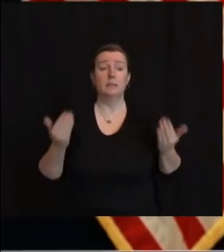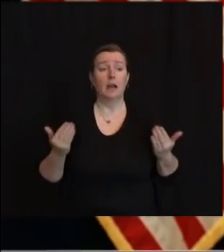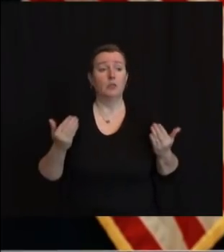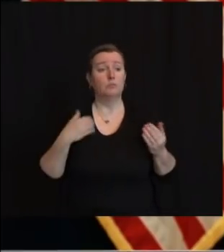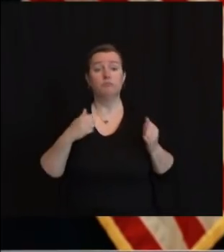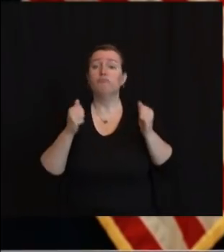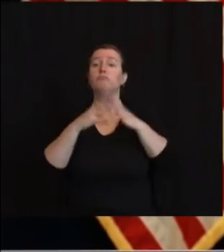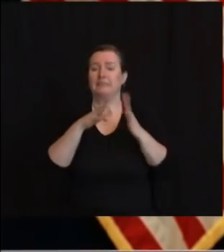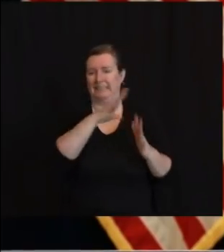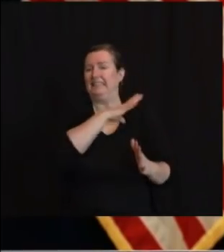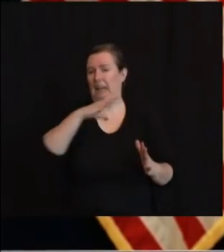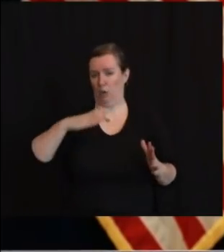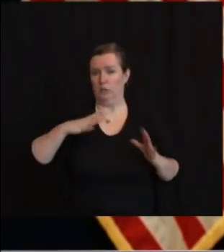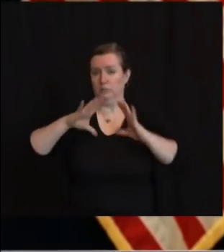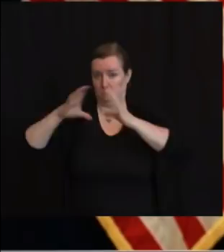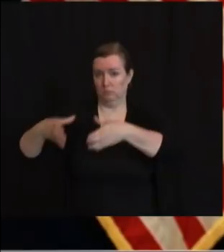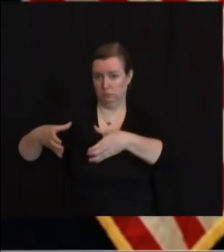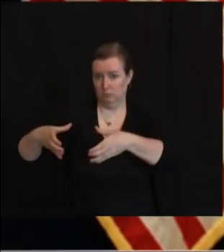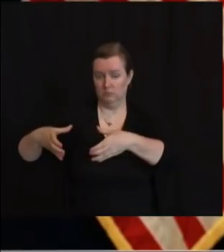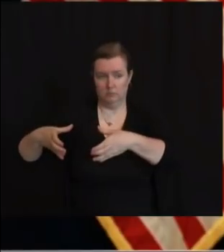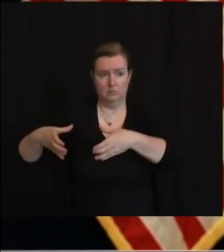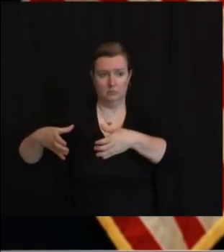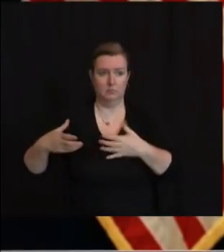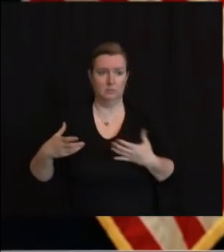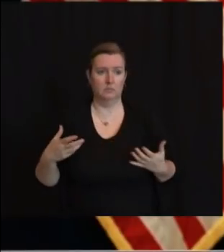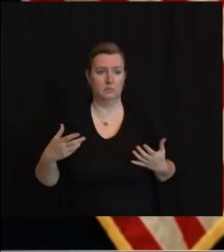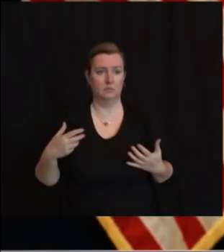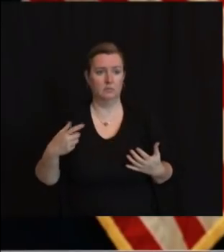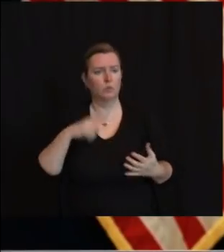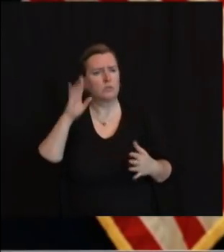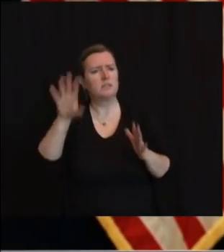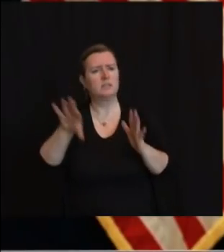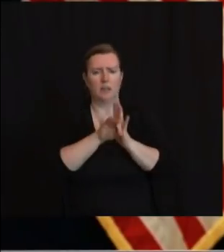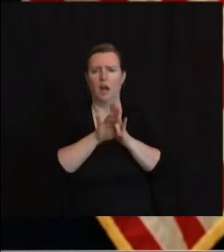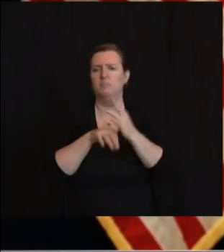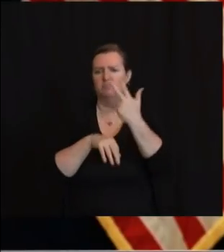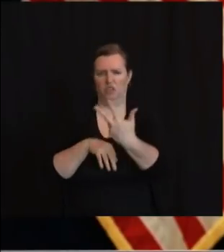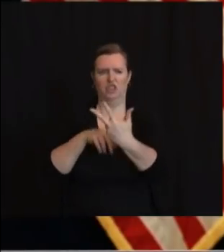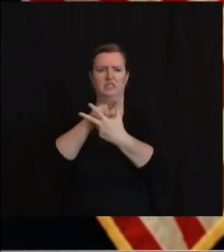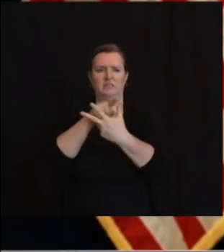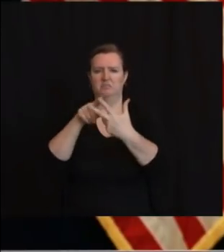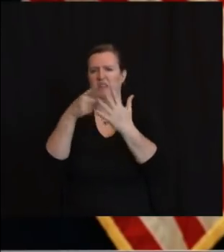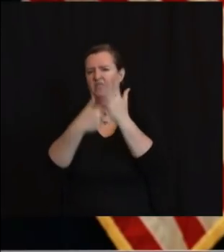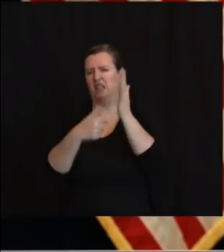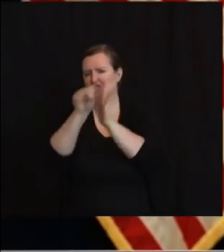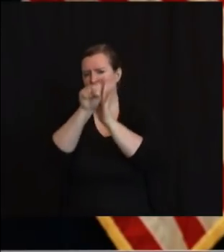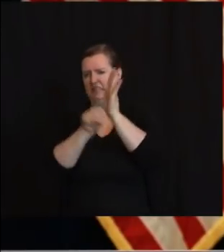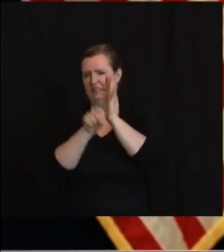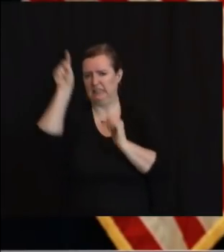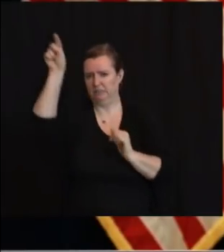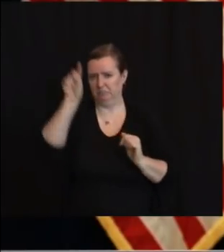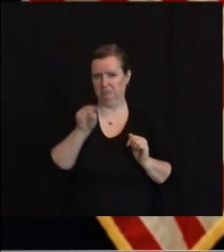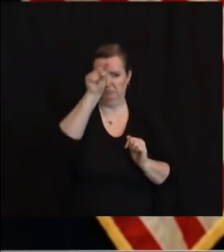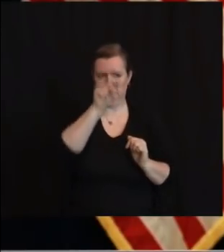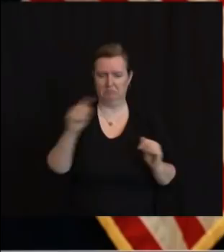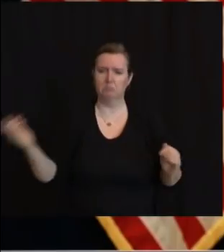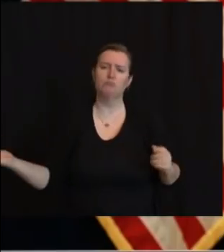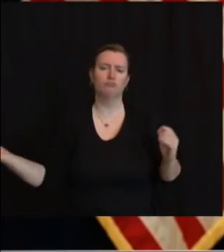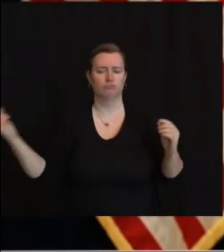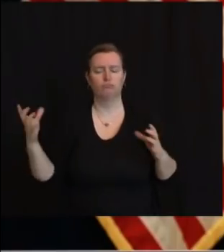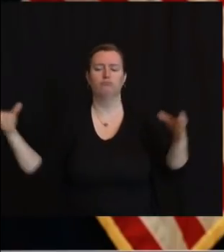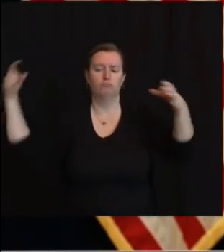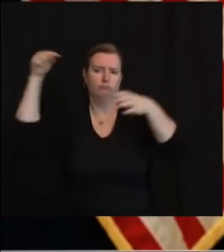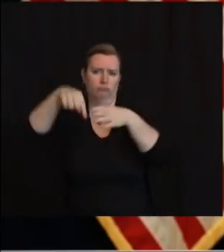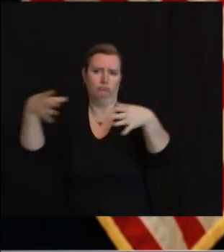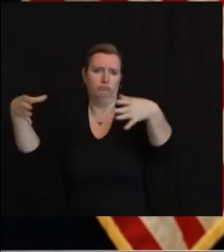each going to put forward 3 persons to represent our state. That is not in lieu of, that is not instead of, it never will